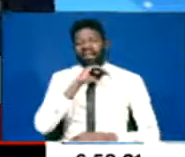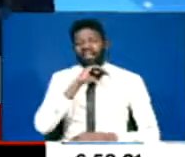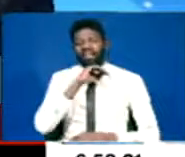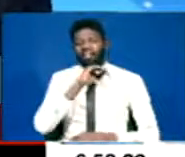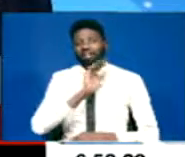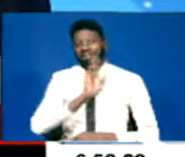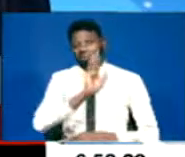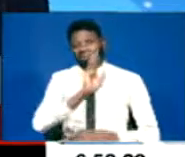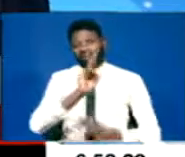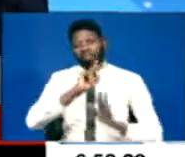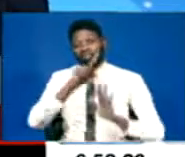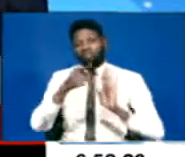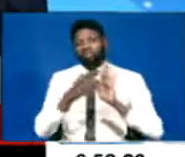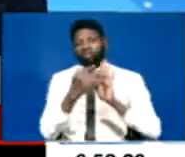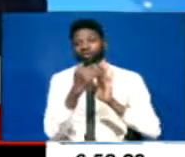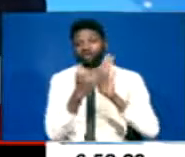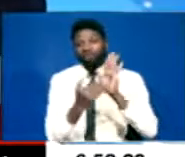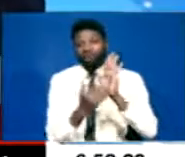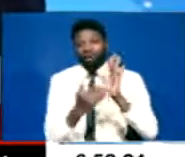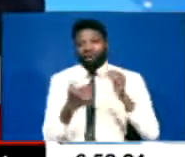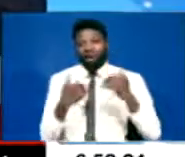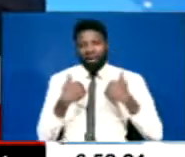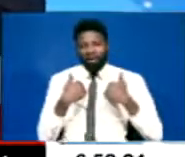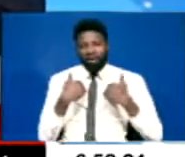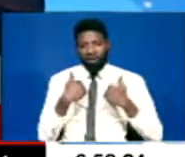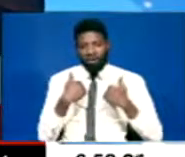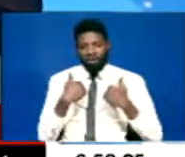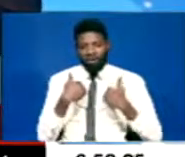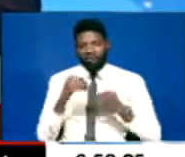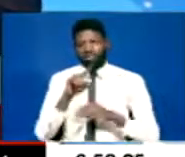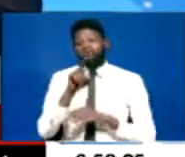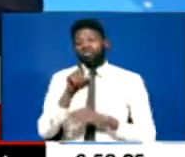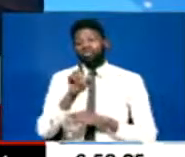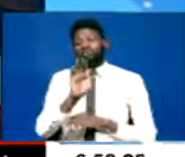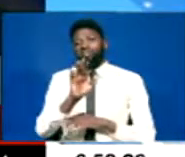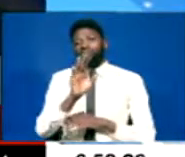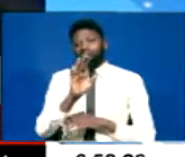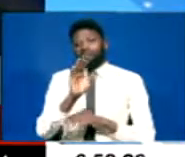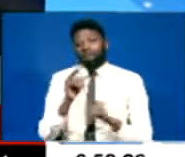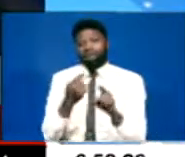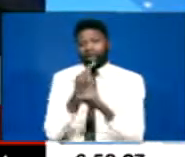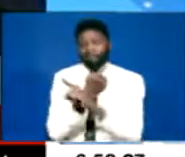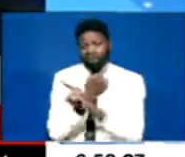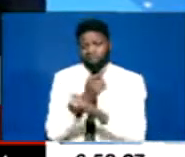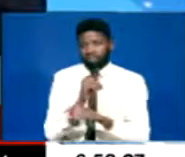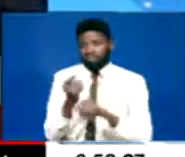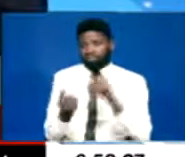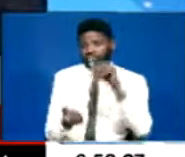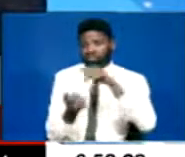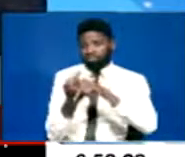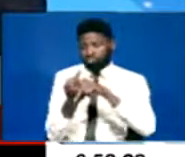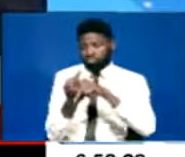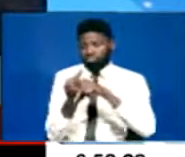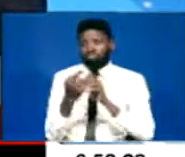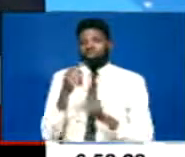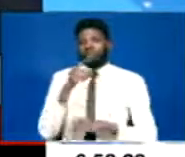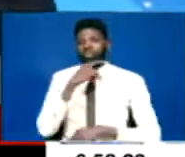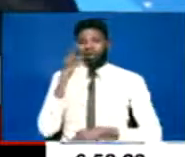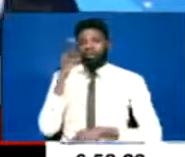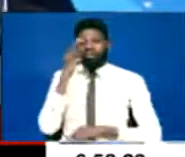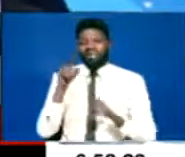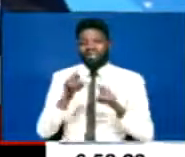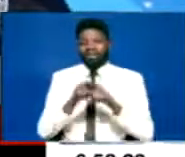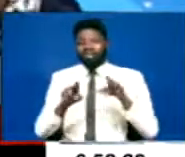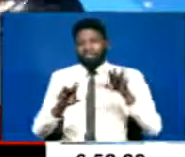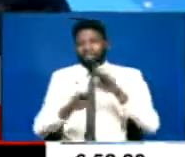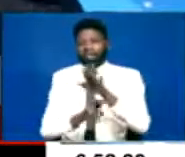of the differences that have emerged between Wajakoya and his running mate. Because it is very important as we head to this election. At